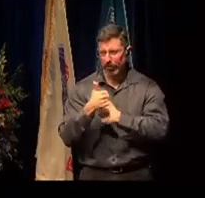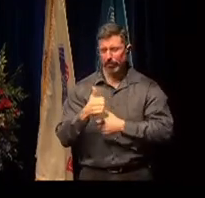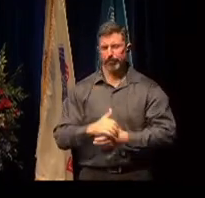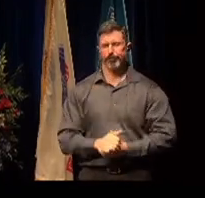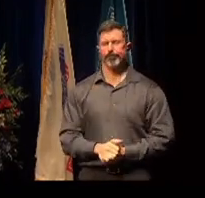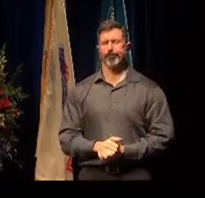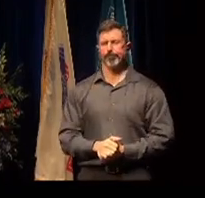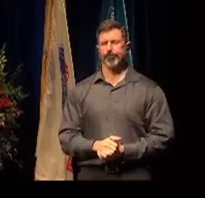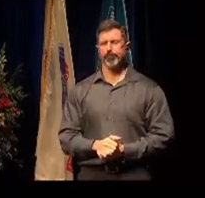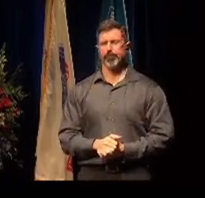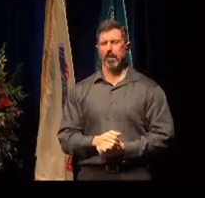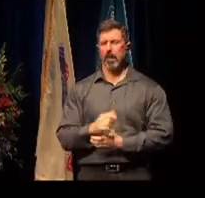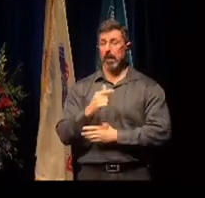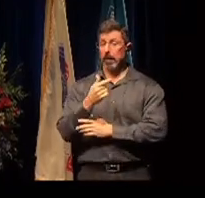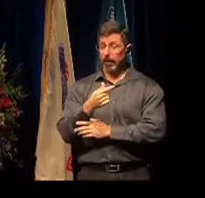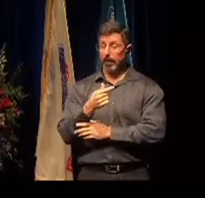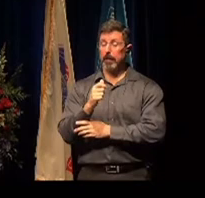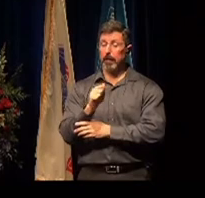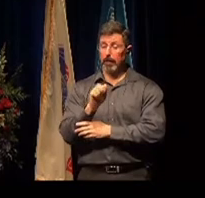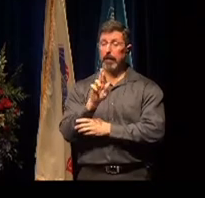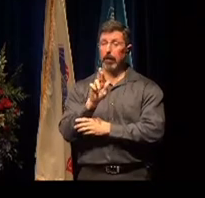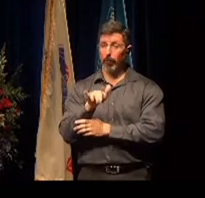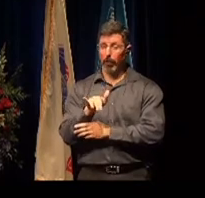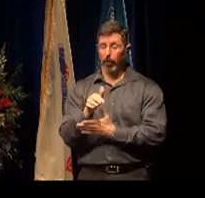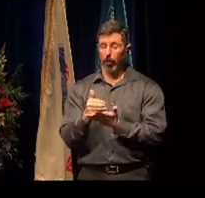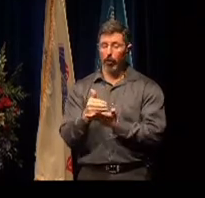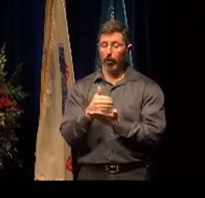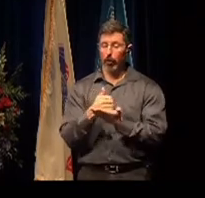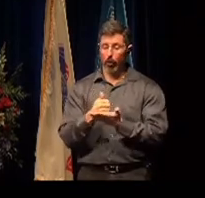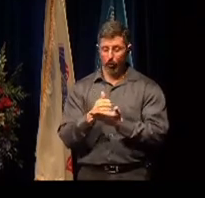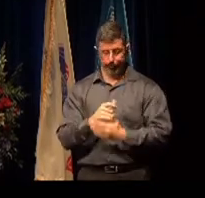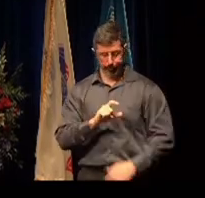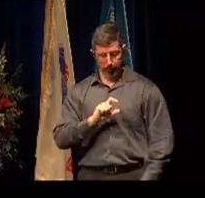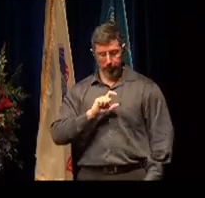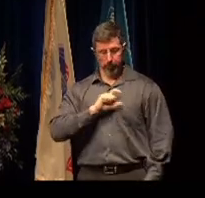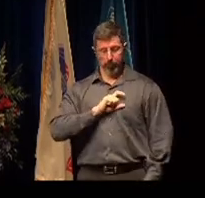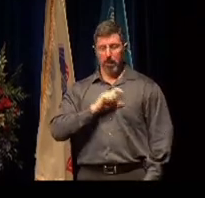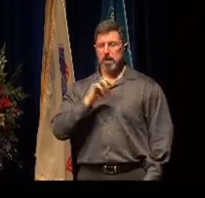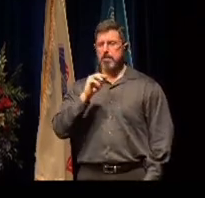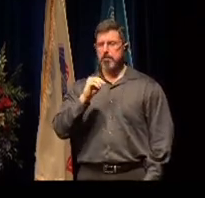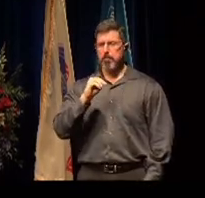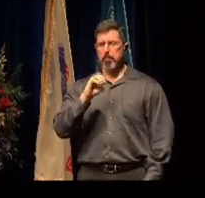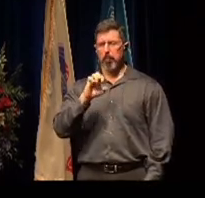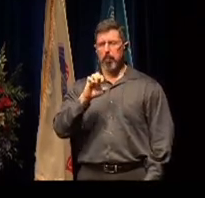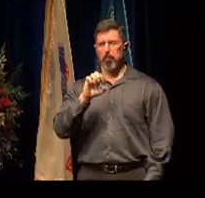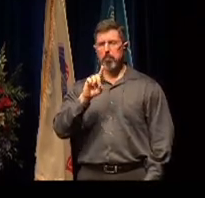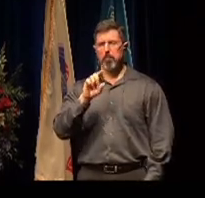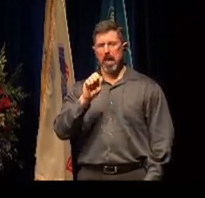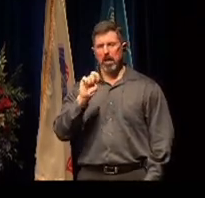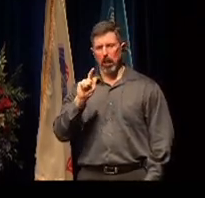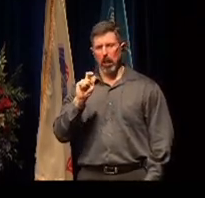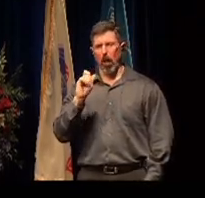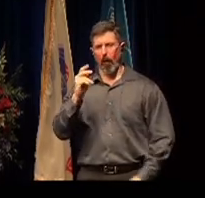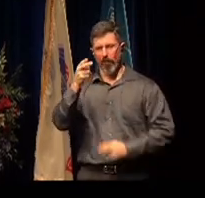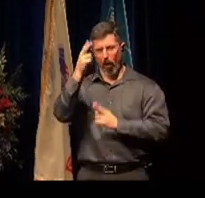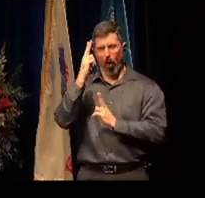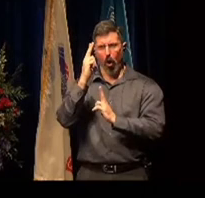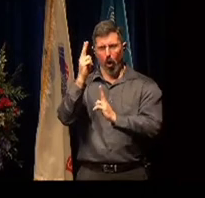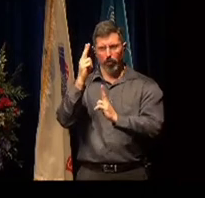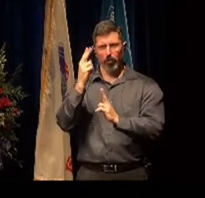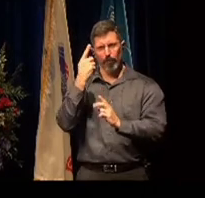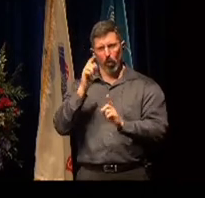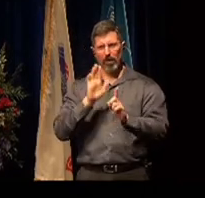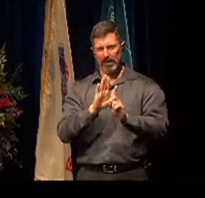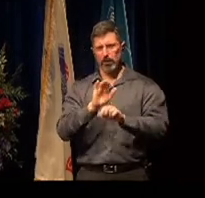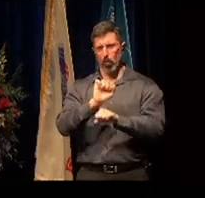Gary deservedly earned the Medal of Honor for his actions on April 1st, 1970. His